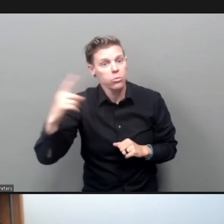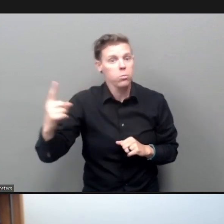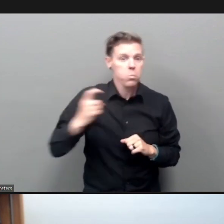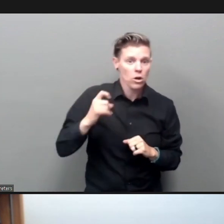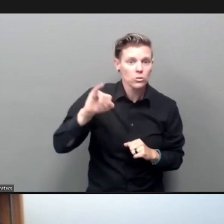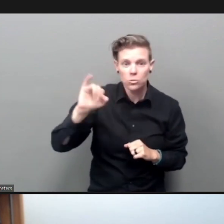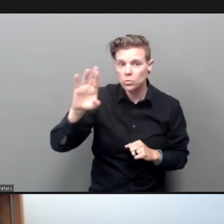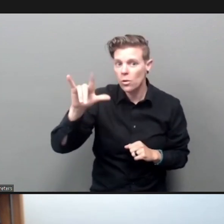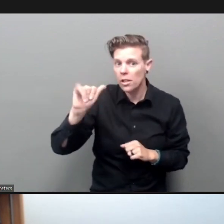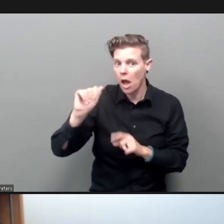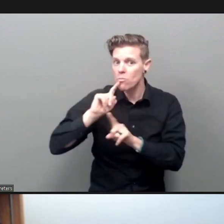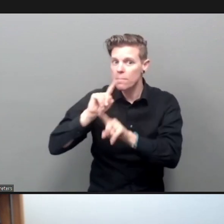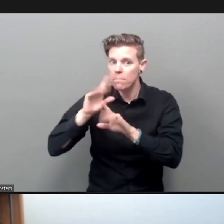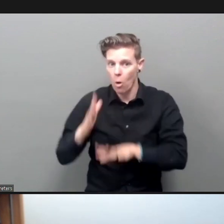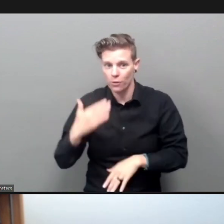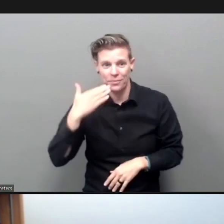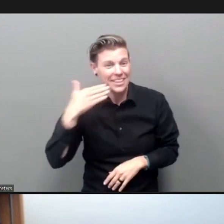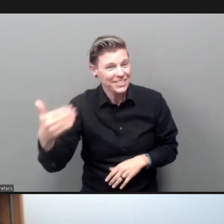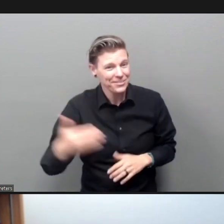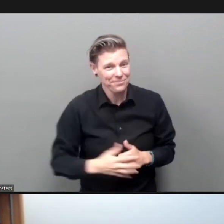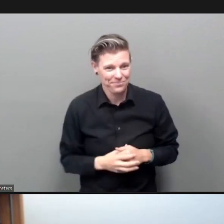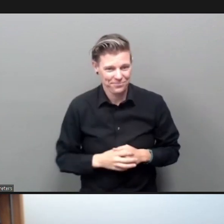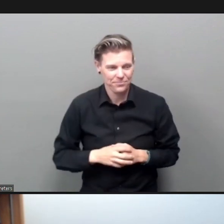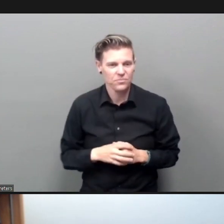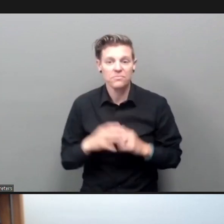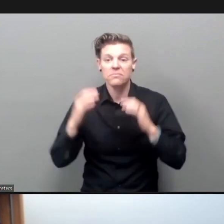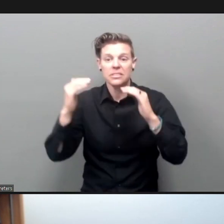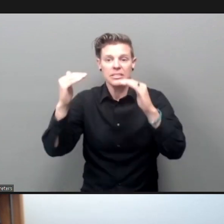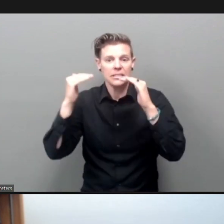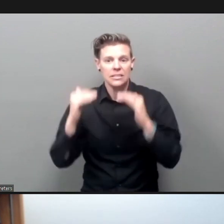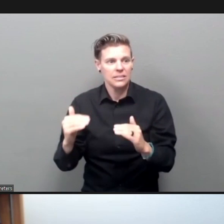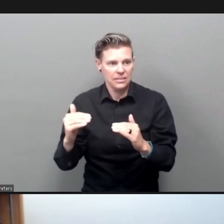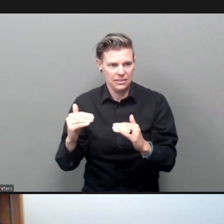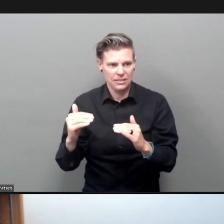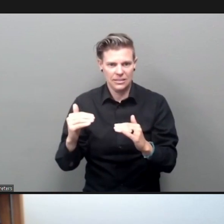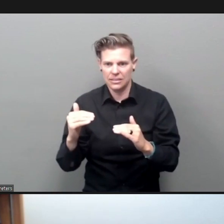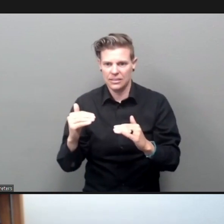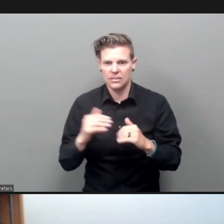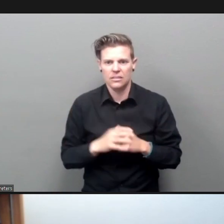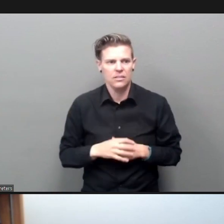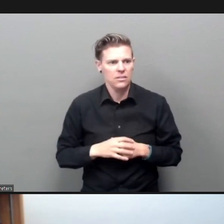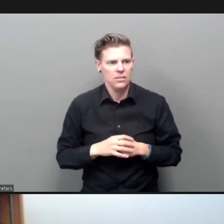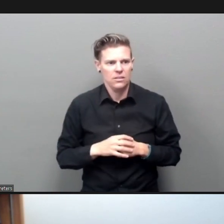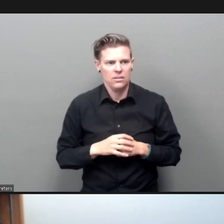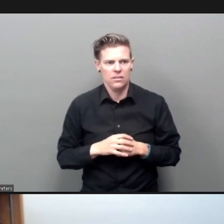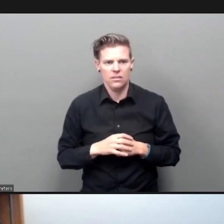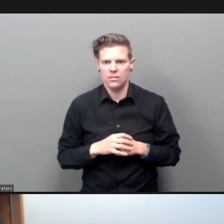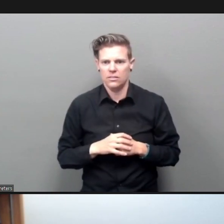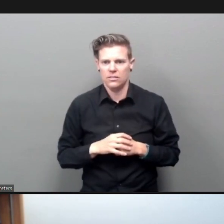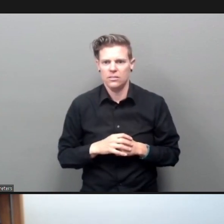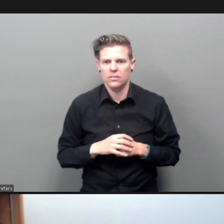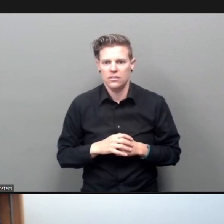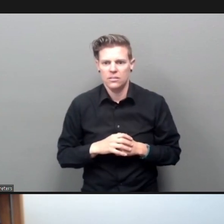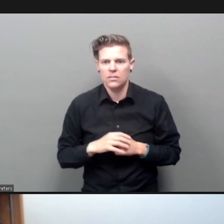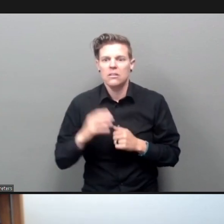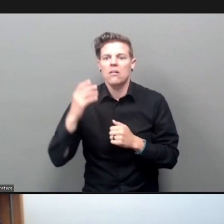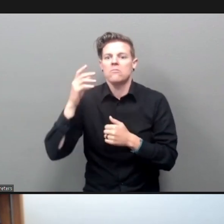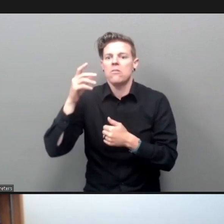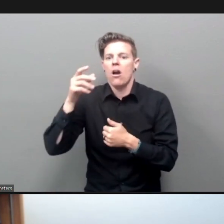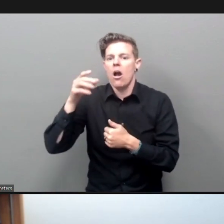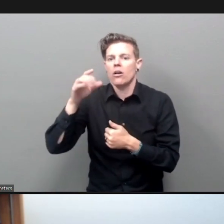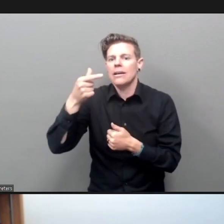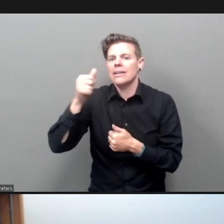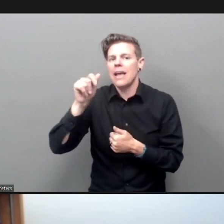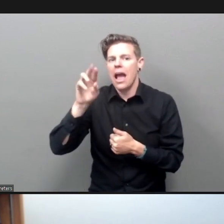Great, thanks everybody. Next we'll turn to Gabrielle Burkhart, followed by Michaela Helion, followed by Dan Boyd. Gabrielle,